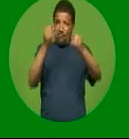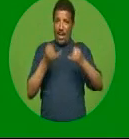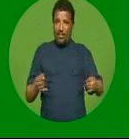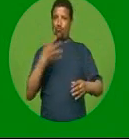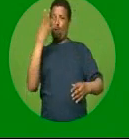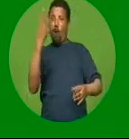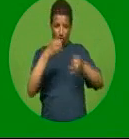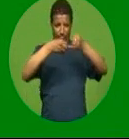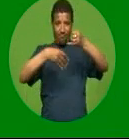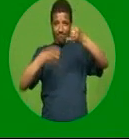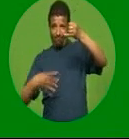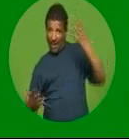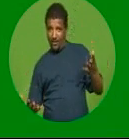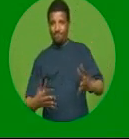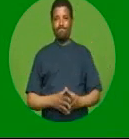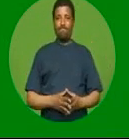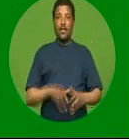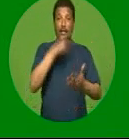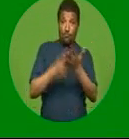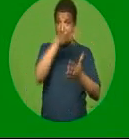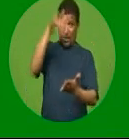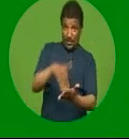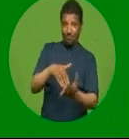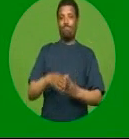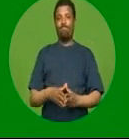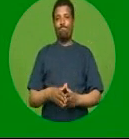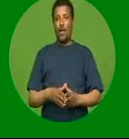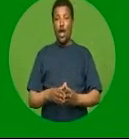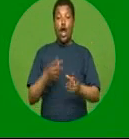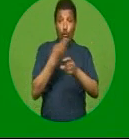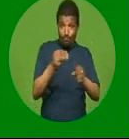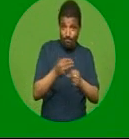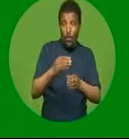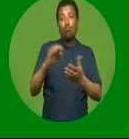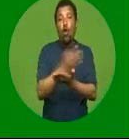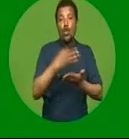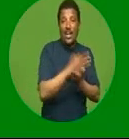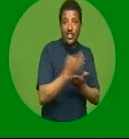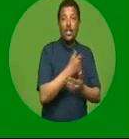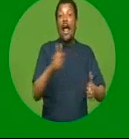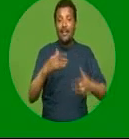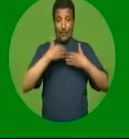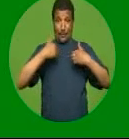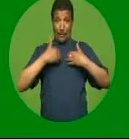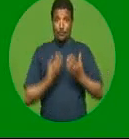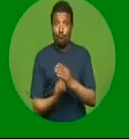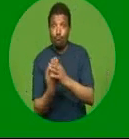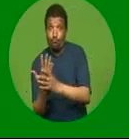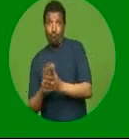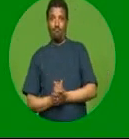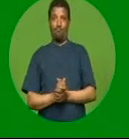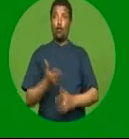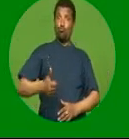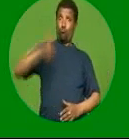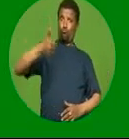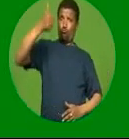4 subsectors, among which crop production and livestock production are the